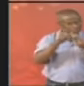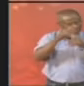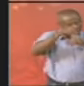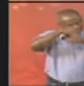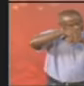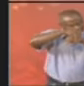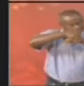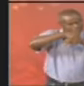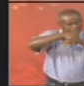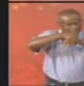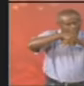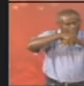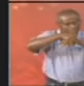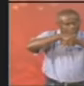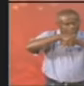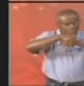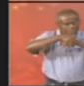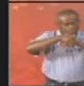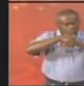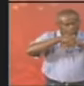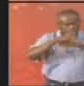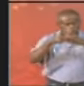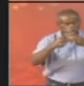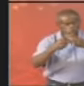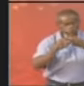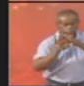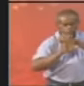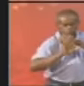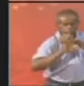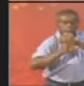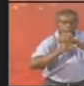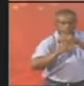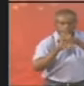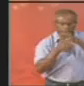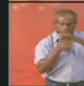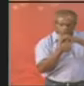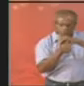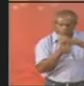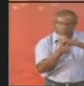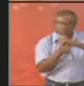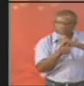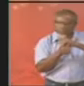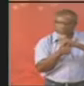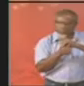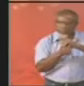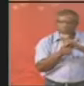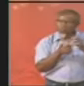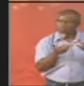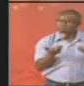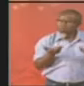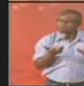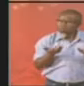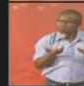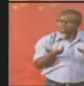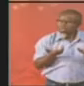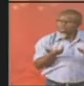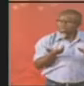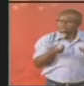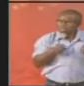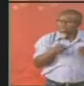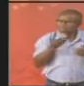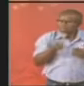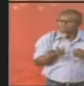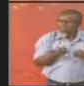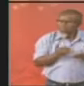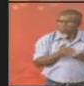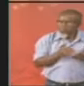do all year, every year. So they were asking what is the status of this exemption, or if